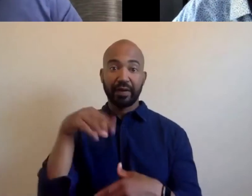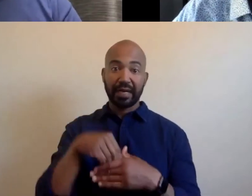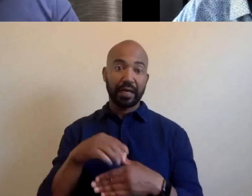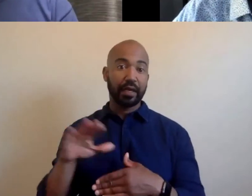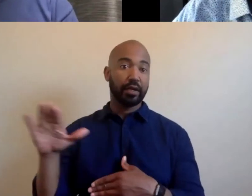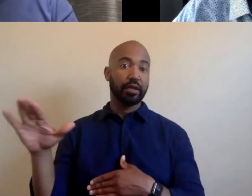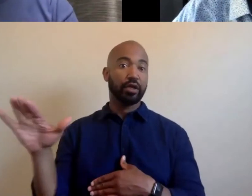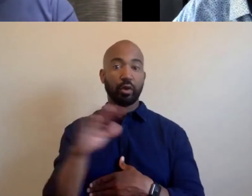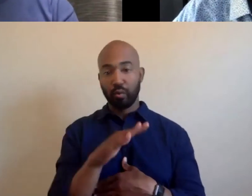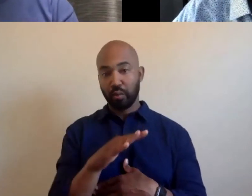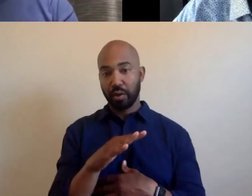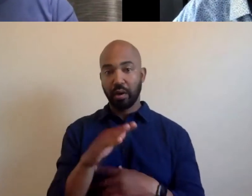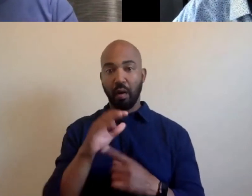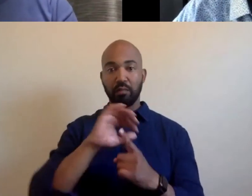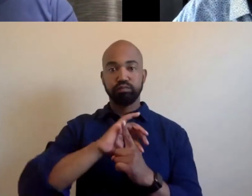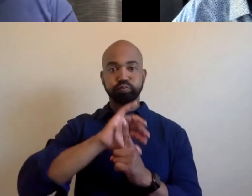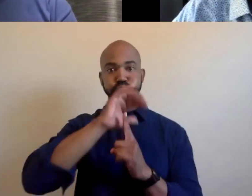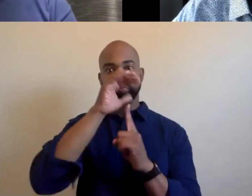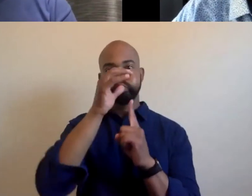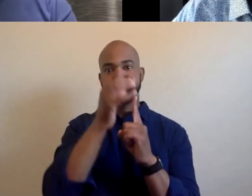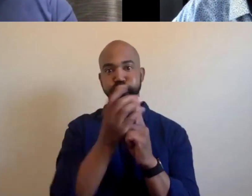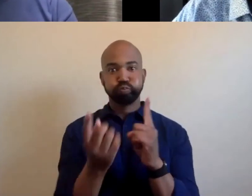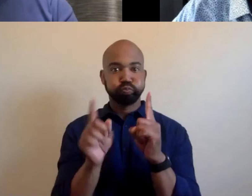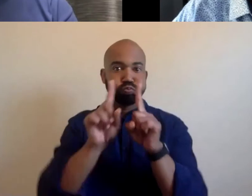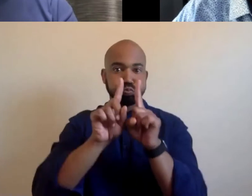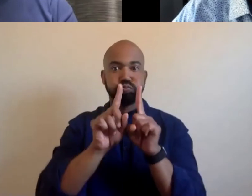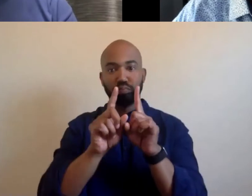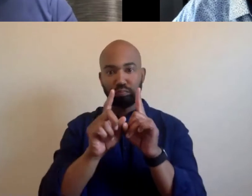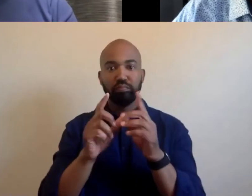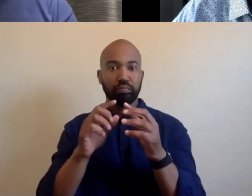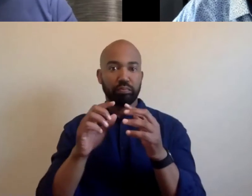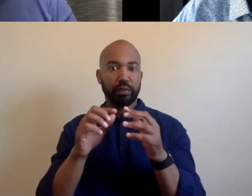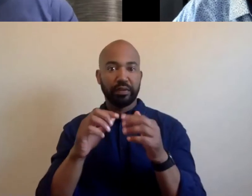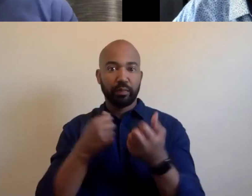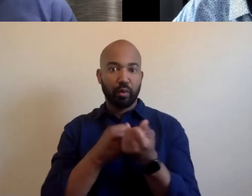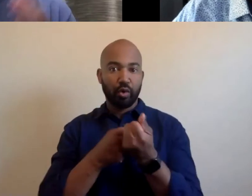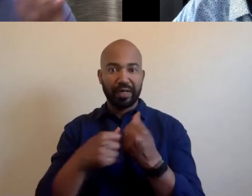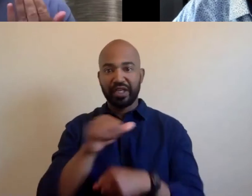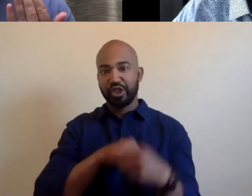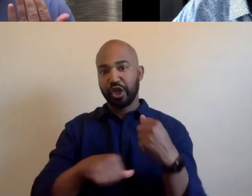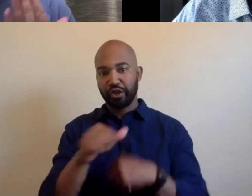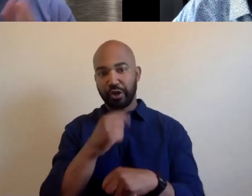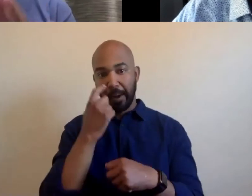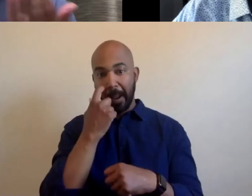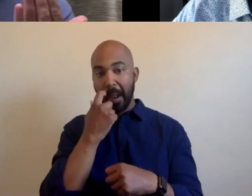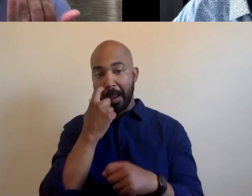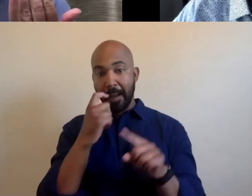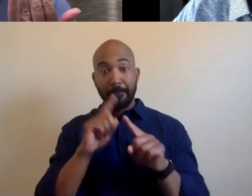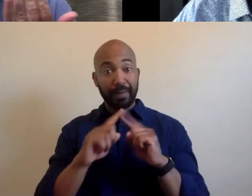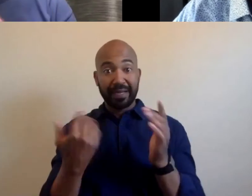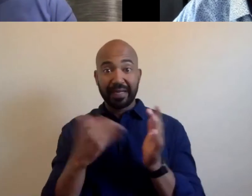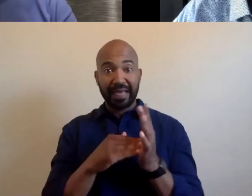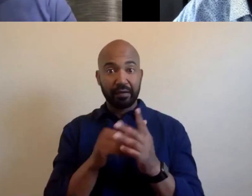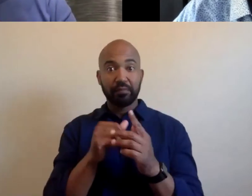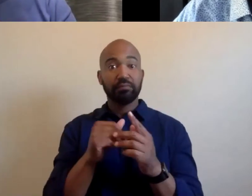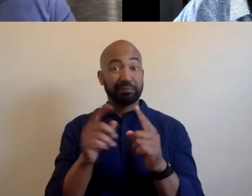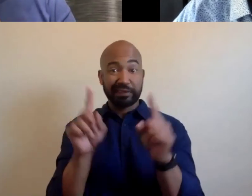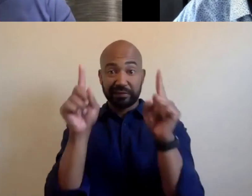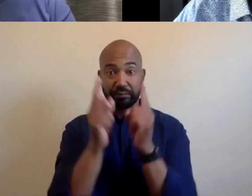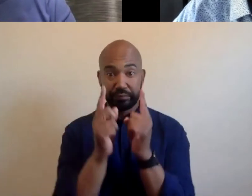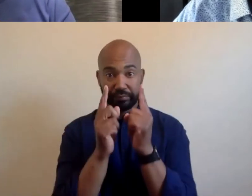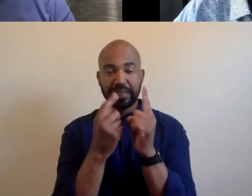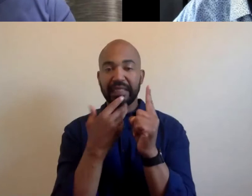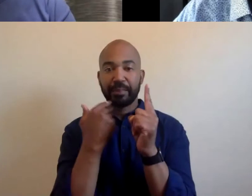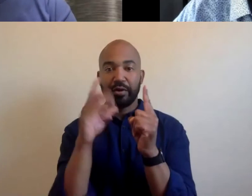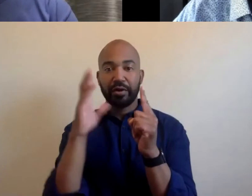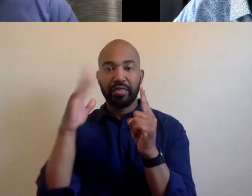great opportunity to get out and support each other in moving your bodies. But I would say parallel is better than behind if you can't